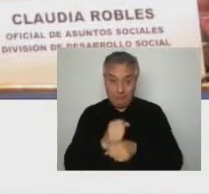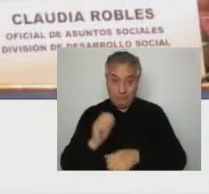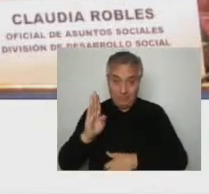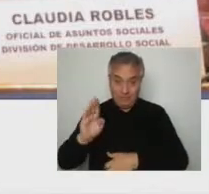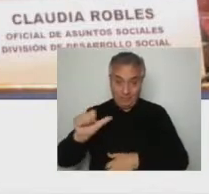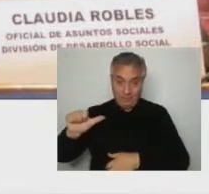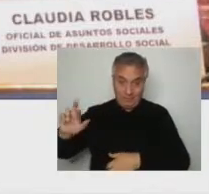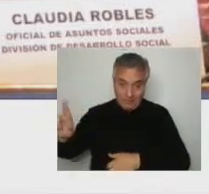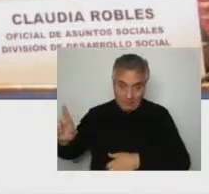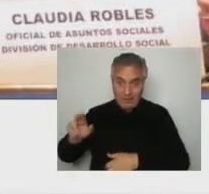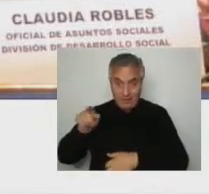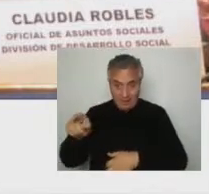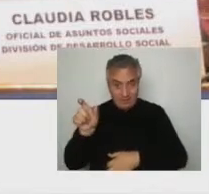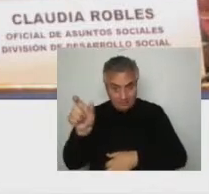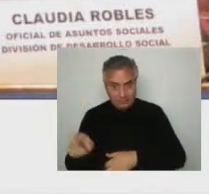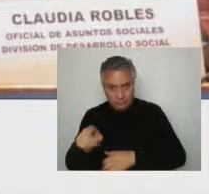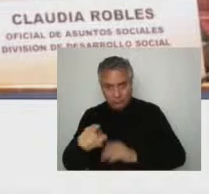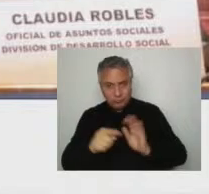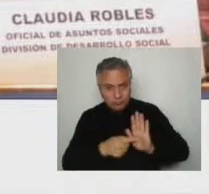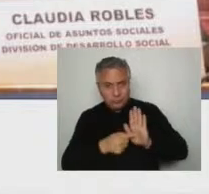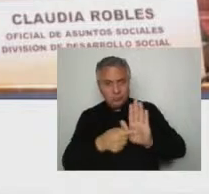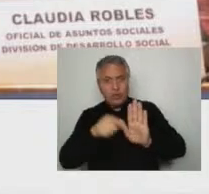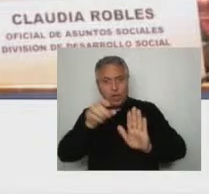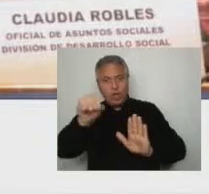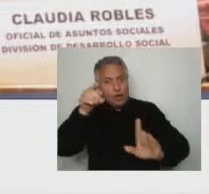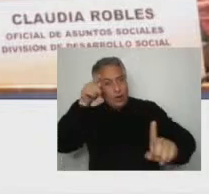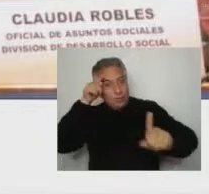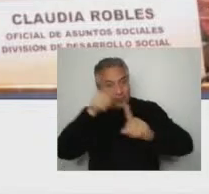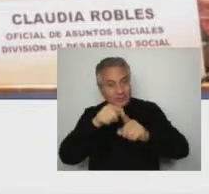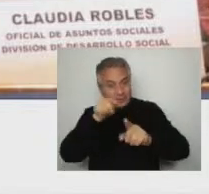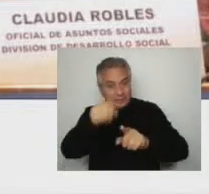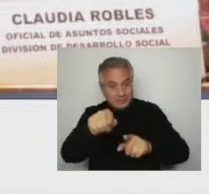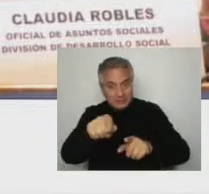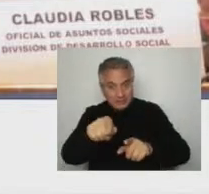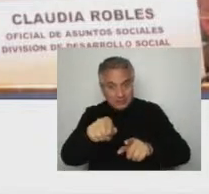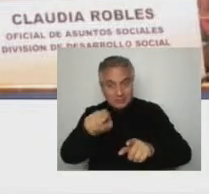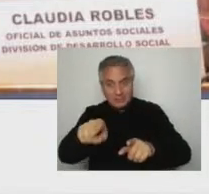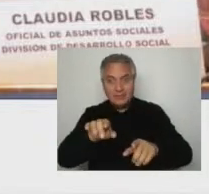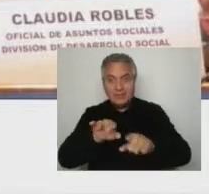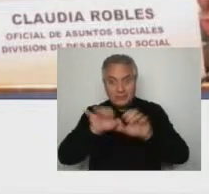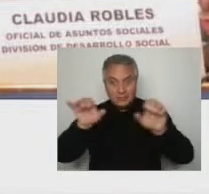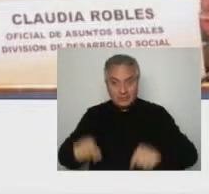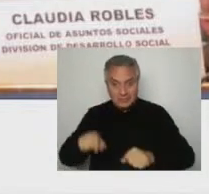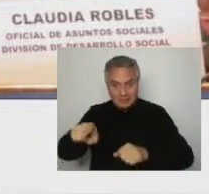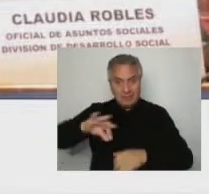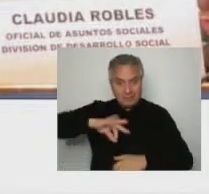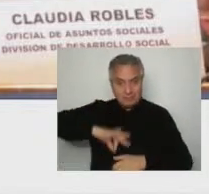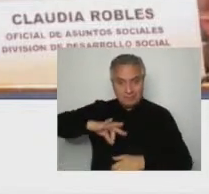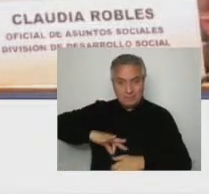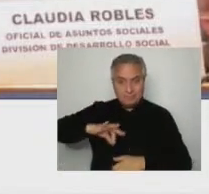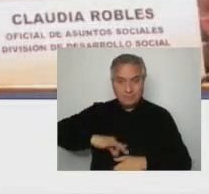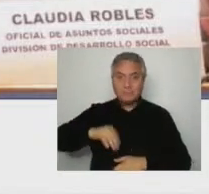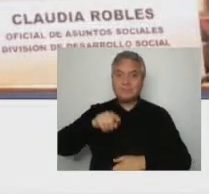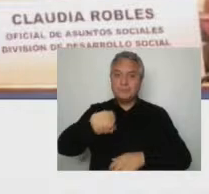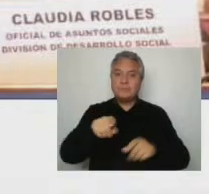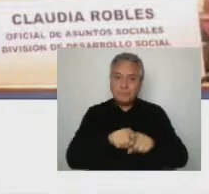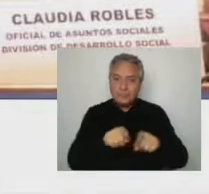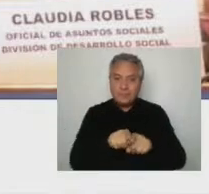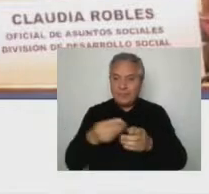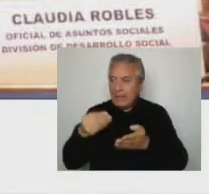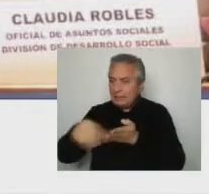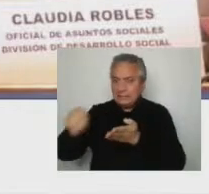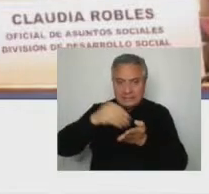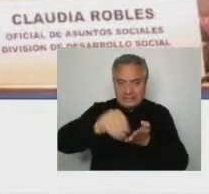Professor Barr, the objectives of pension systems may be structured based on the softening